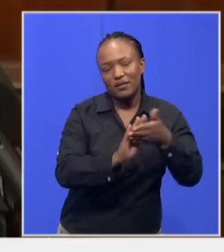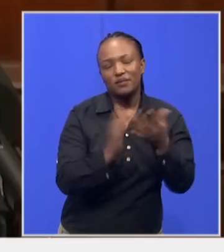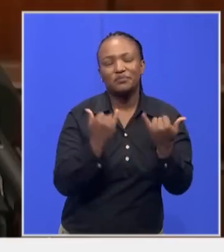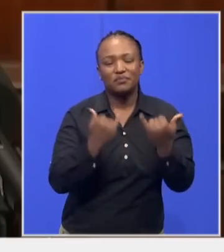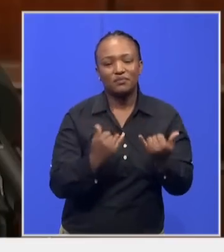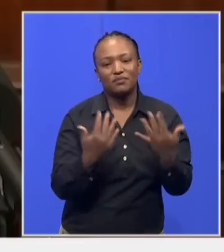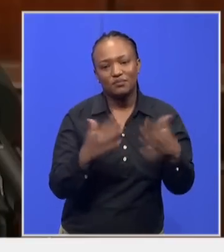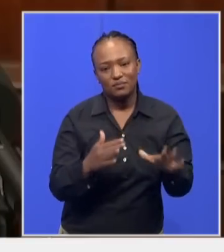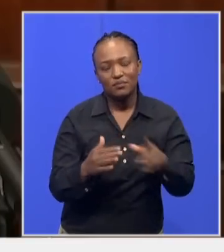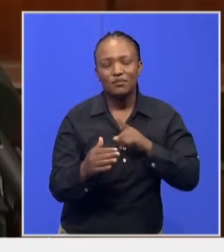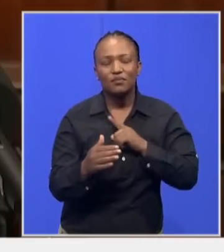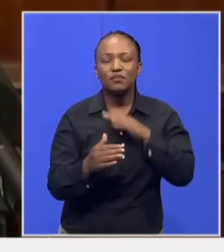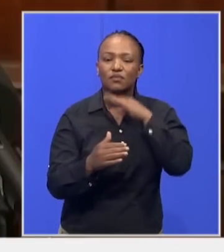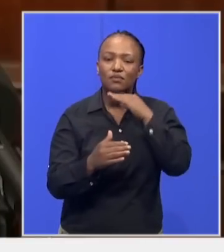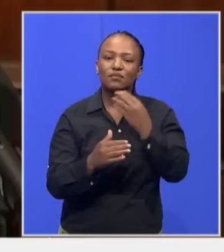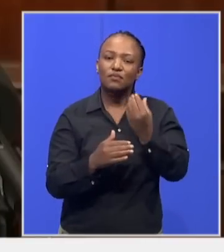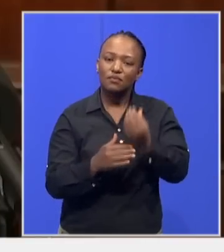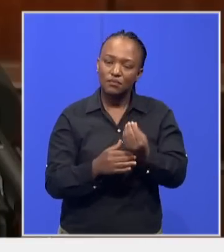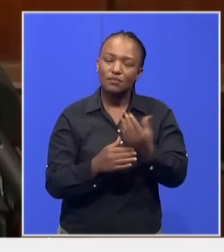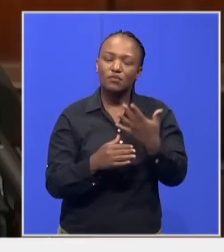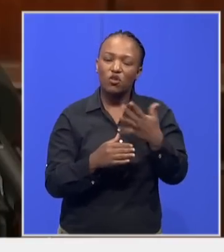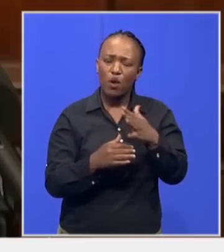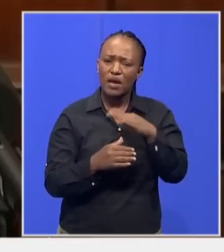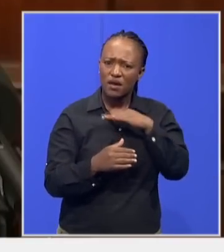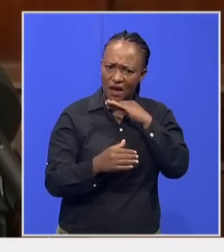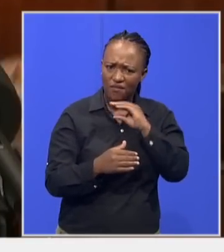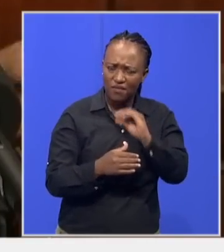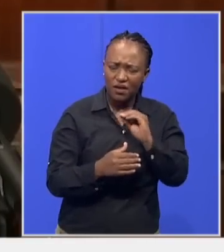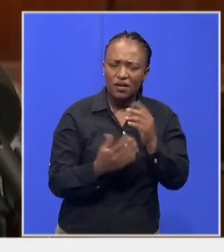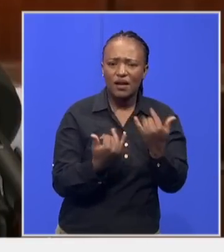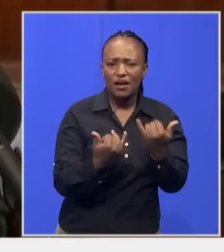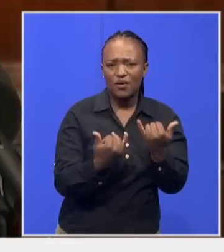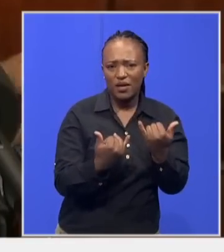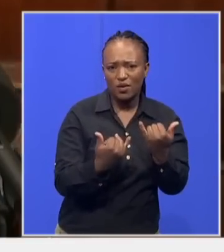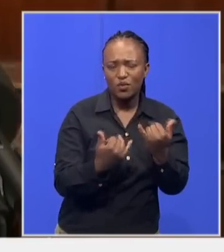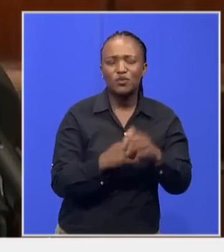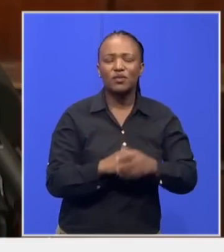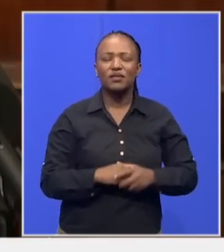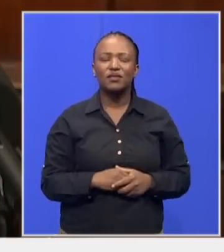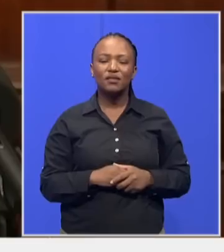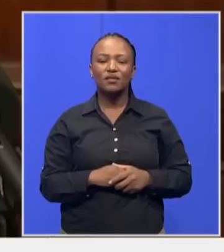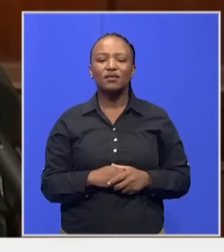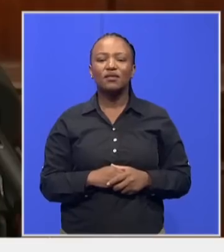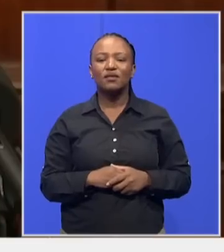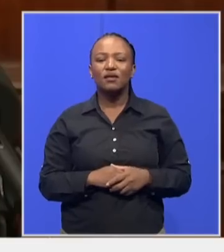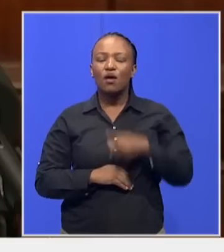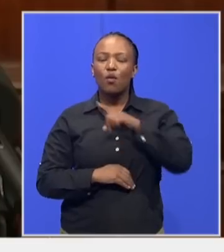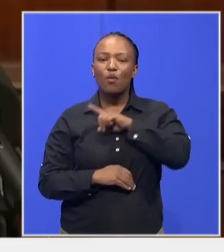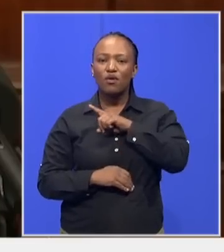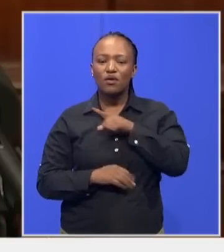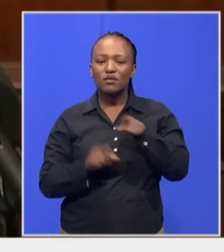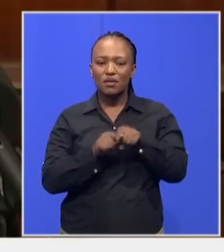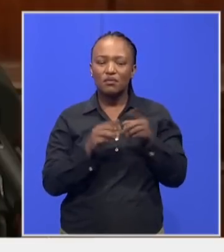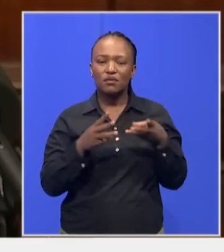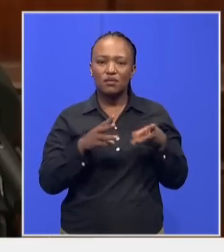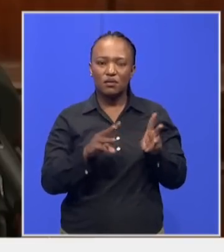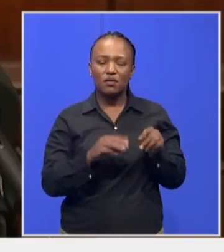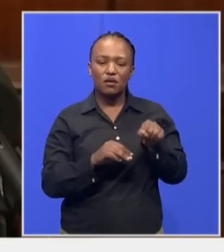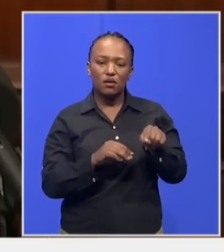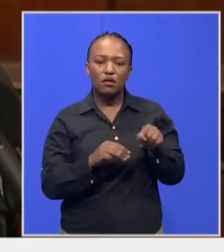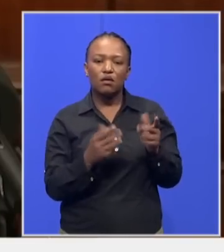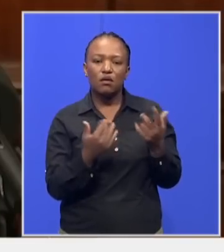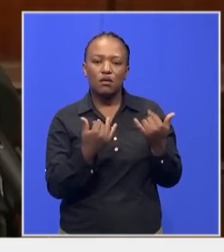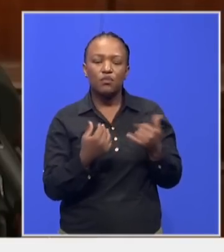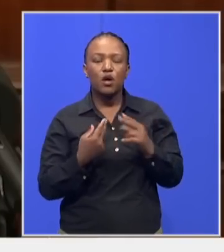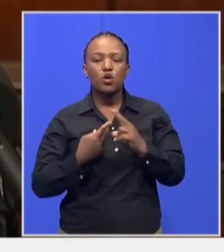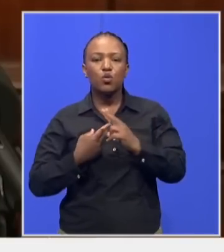extract maximum efficiency. So the point they are simply making is that if we were to reinvest in the same manner that we reinvested in Unit 4,